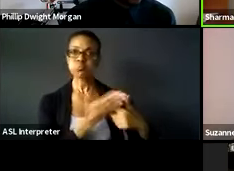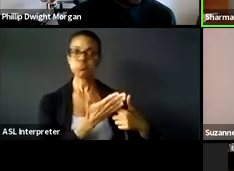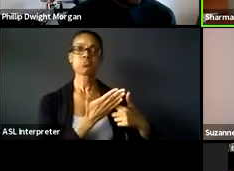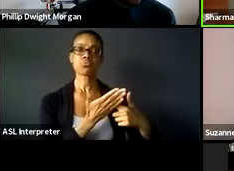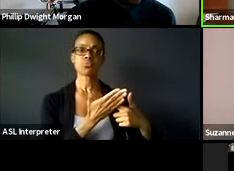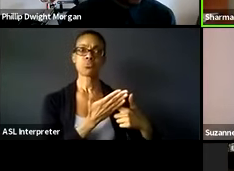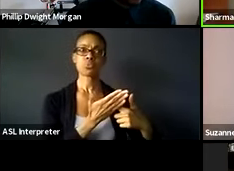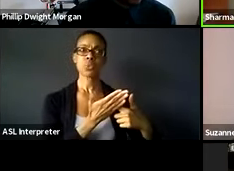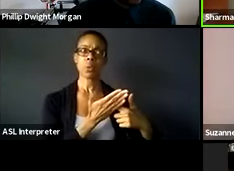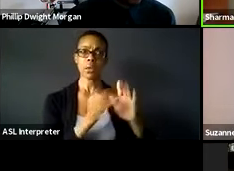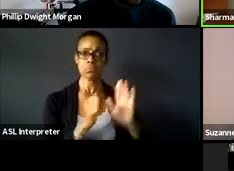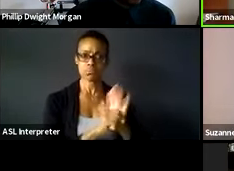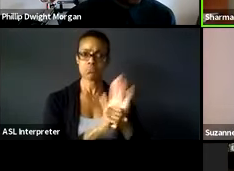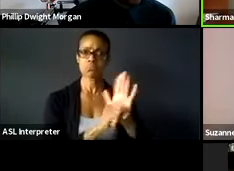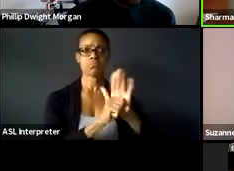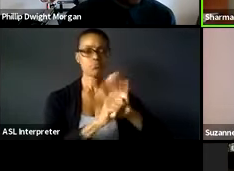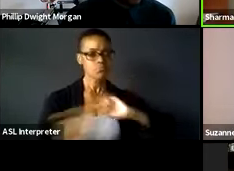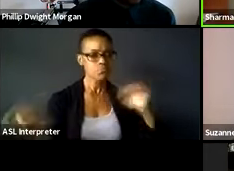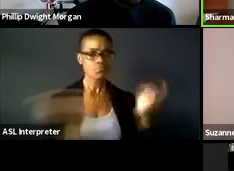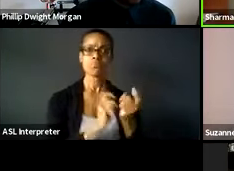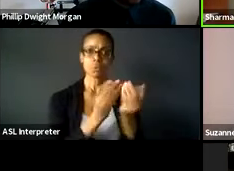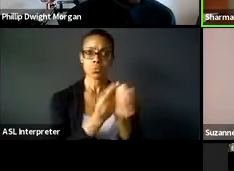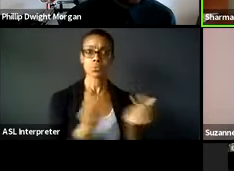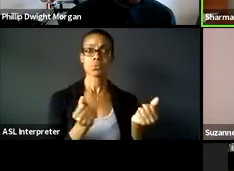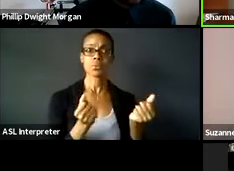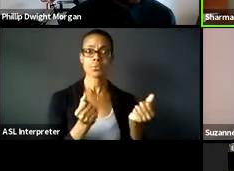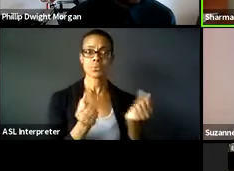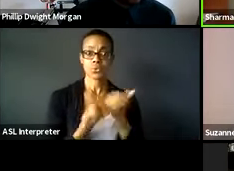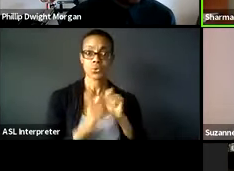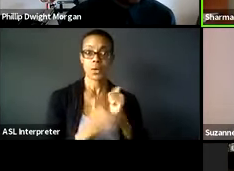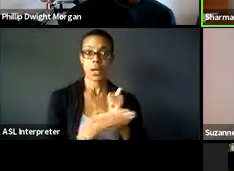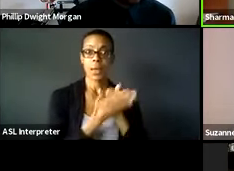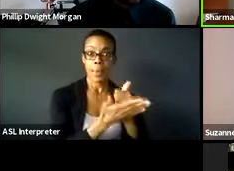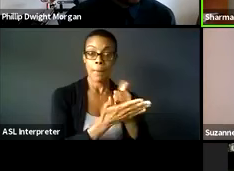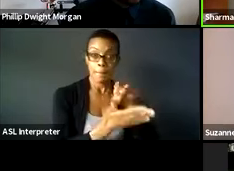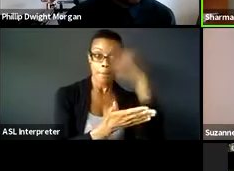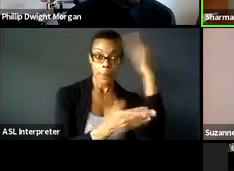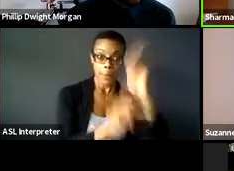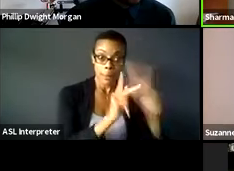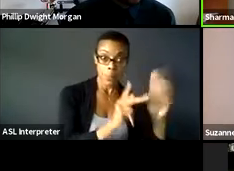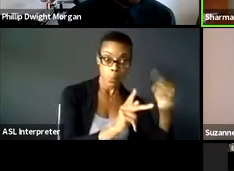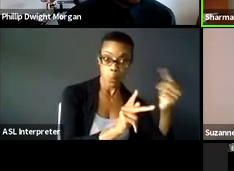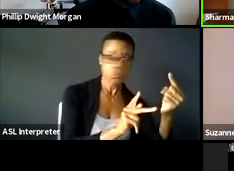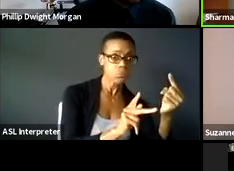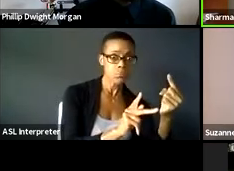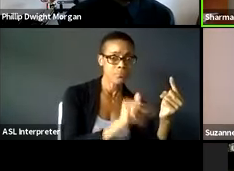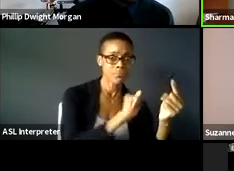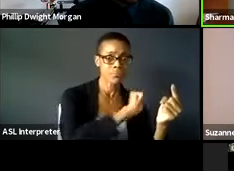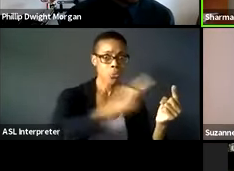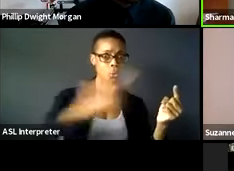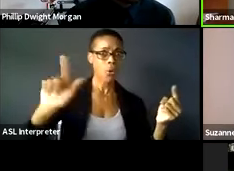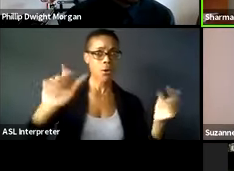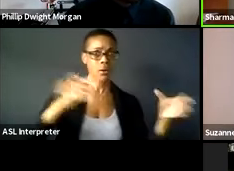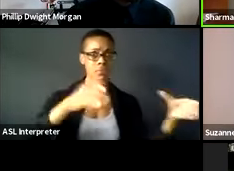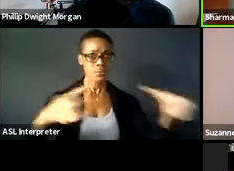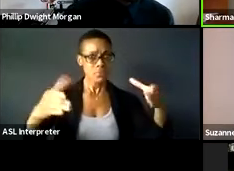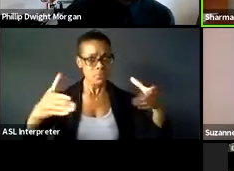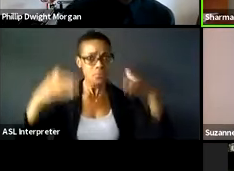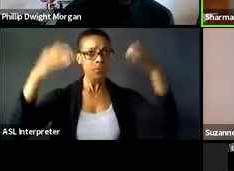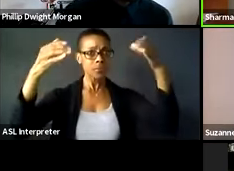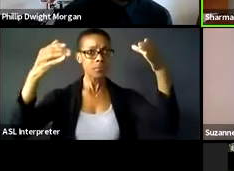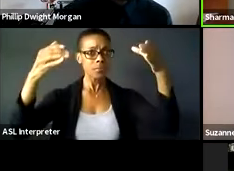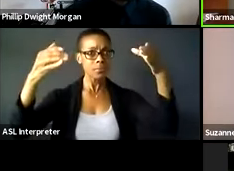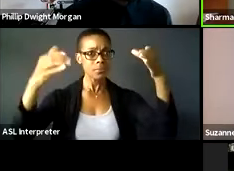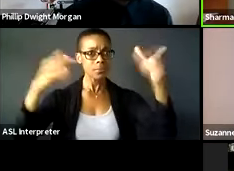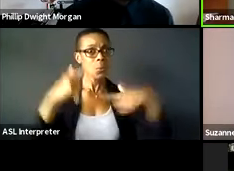that really is helping not only the Black people, but everyone. And that's the thing, when you